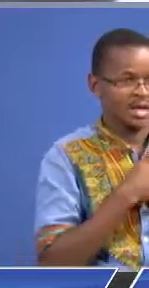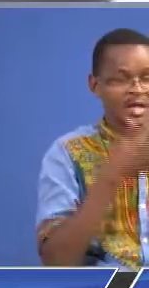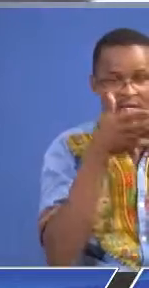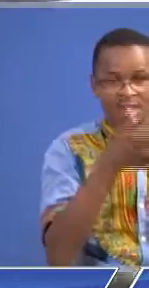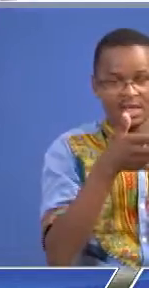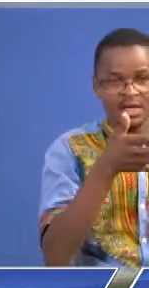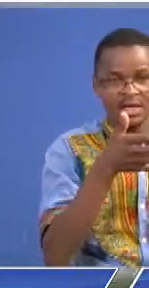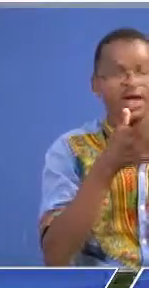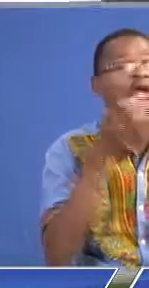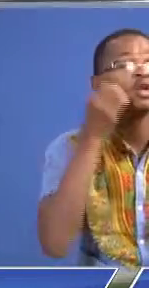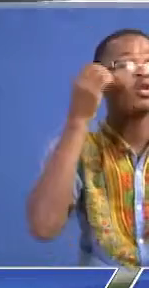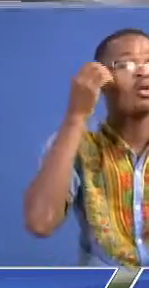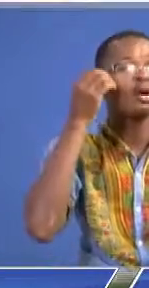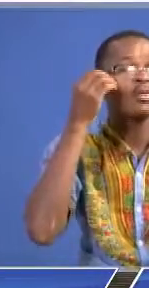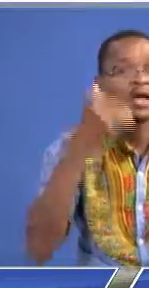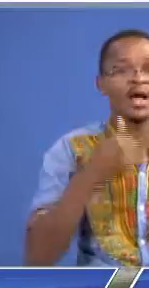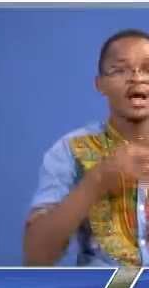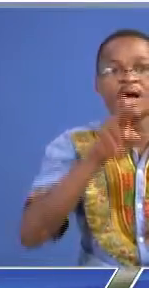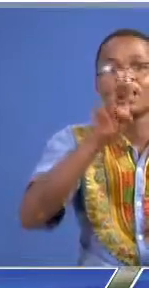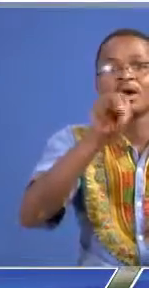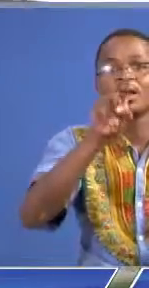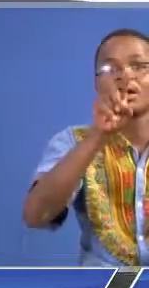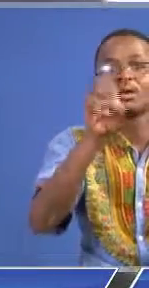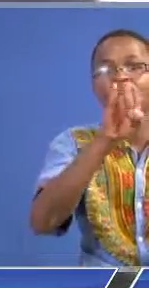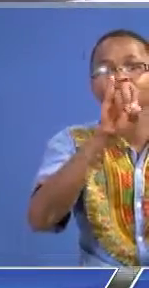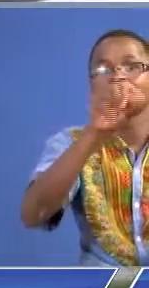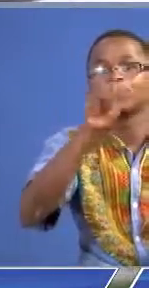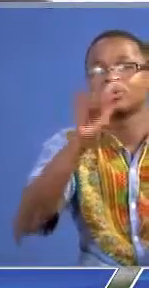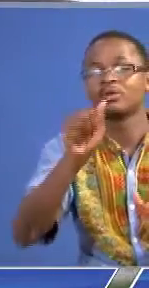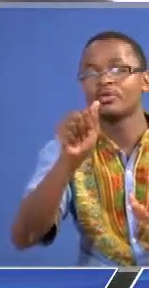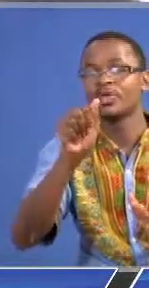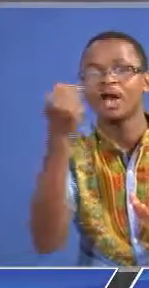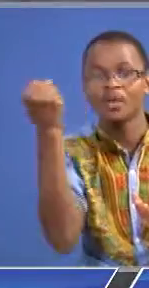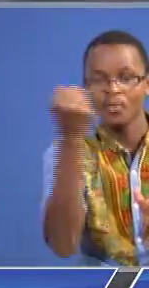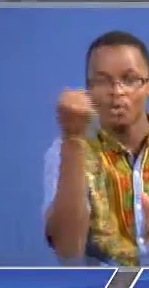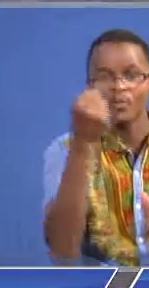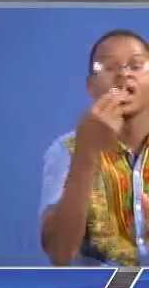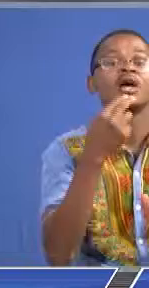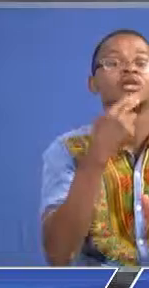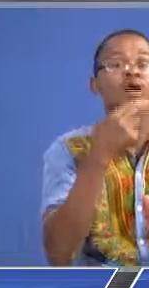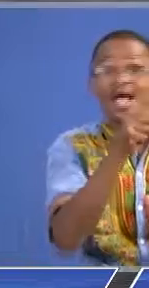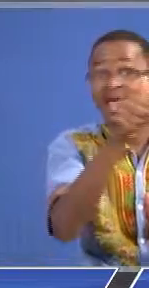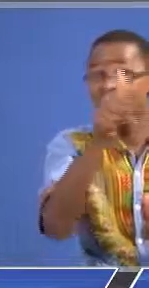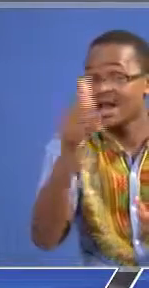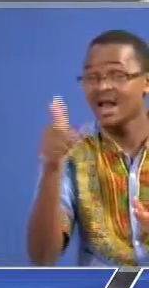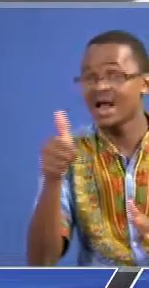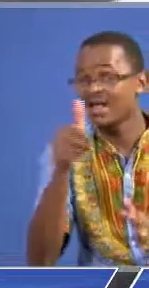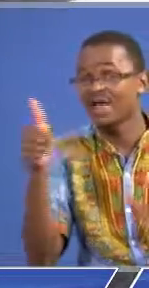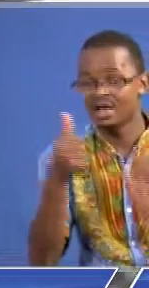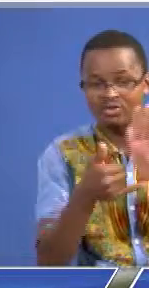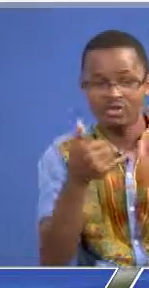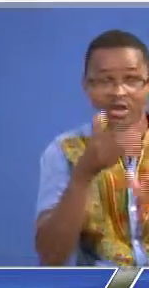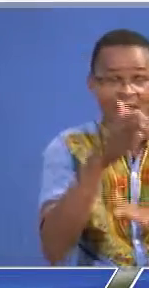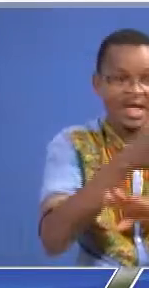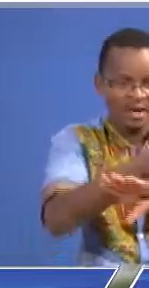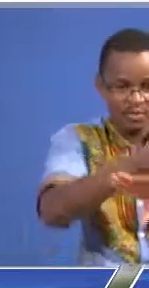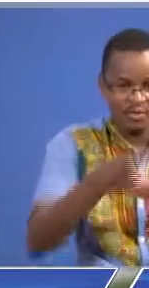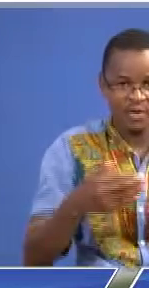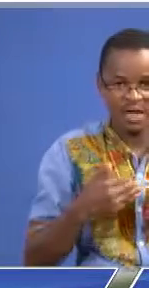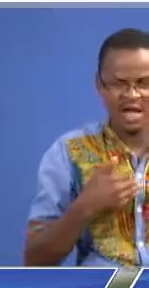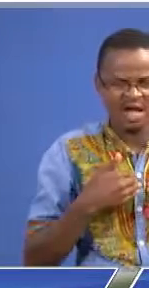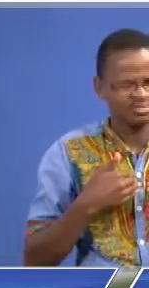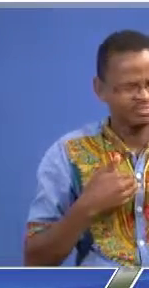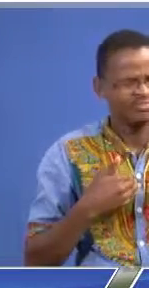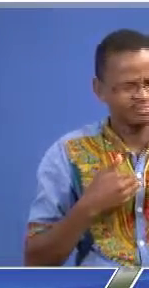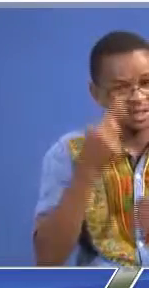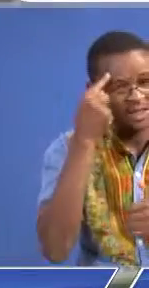nyumbani. Tuko na Nzoia Sugar, tuko na Mumias Sugar, na viwanda vingine kule Busia. So we have a